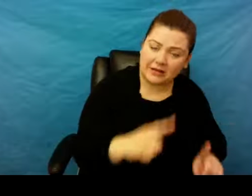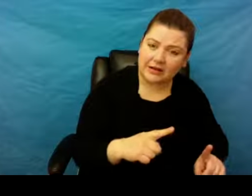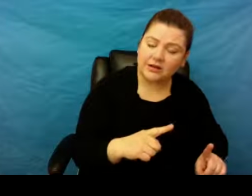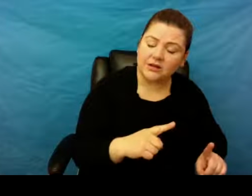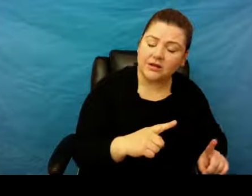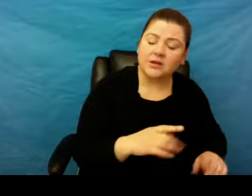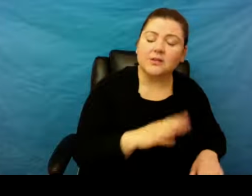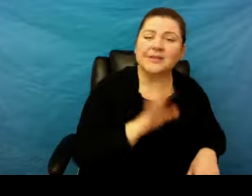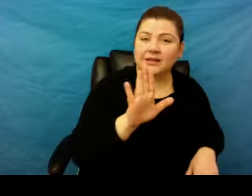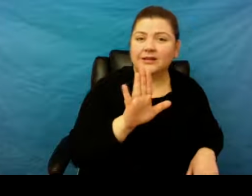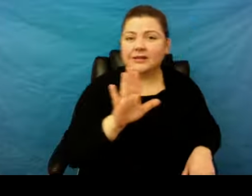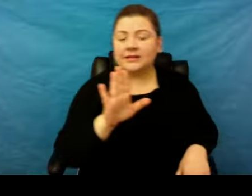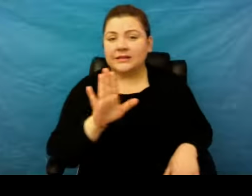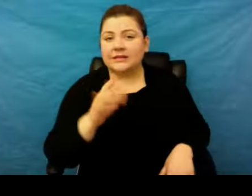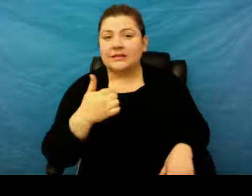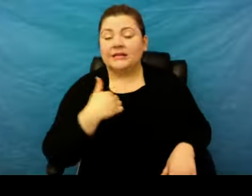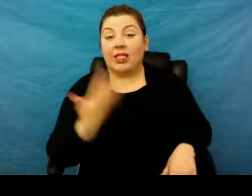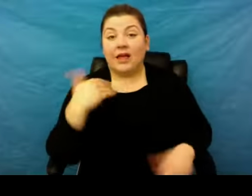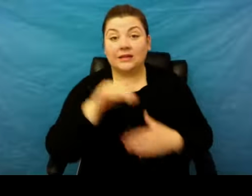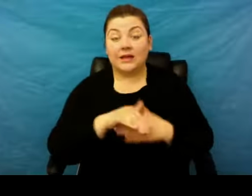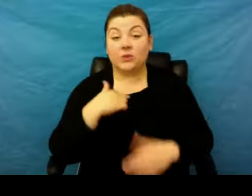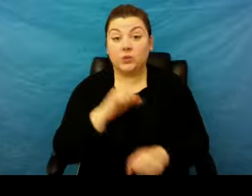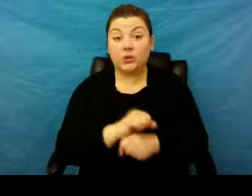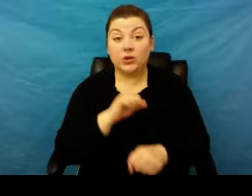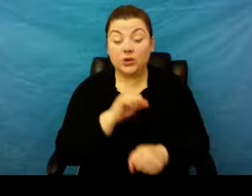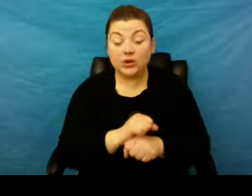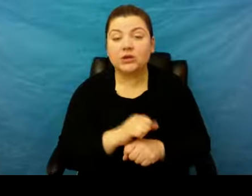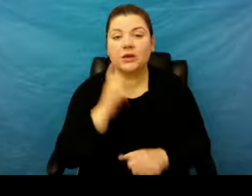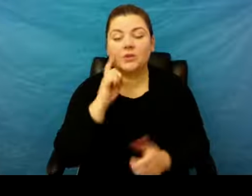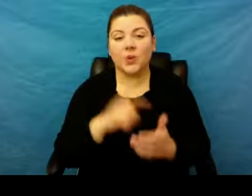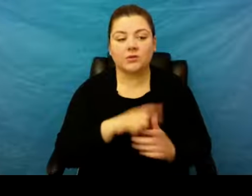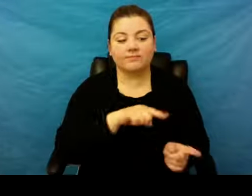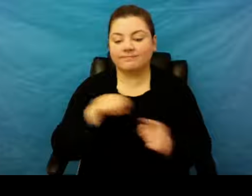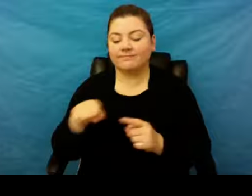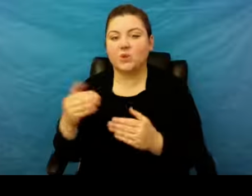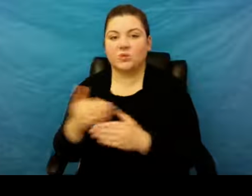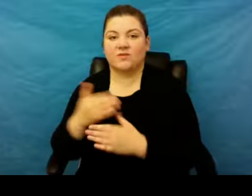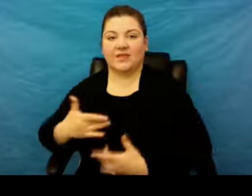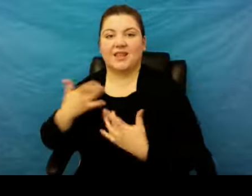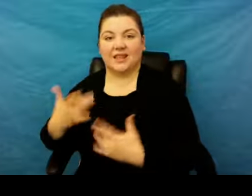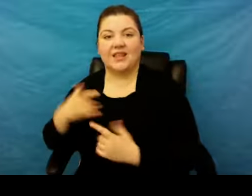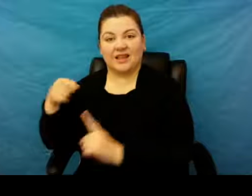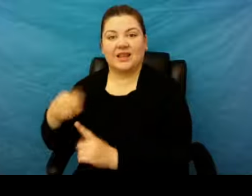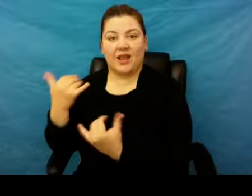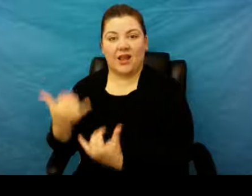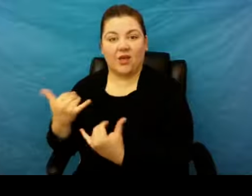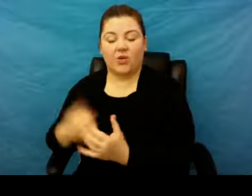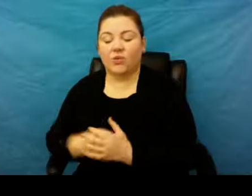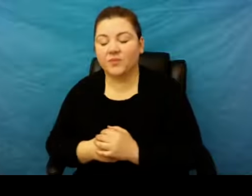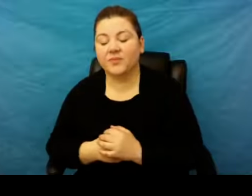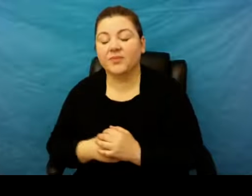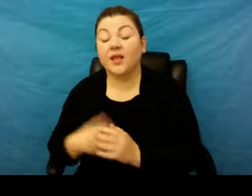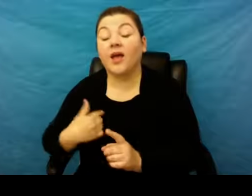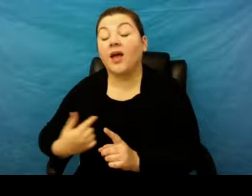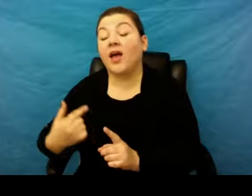was working last night, and I think that there's a second kind of feeling out there right now. And I think